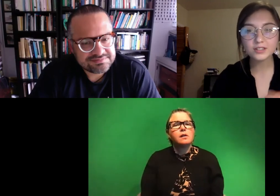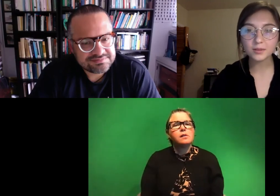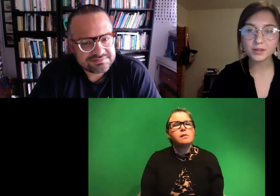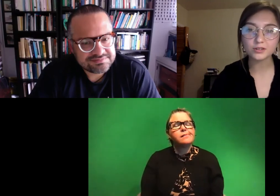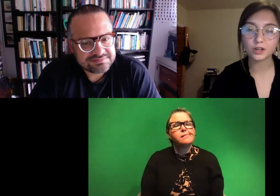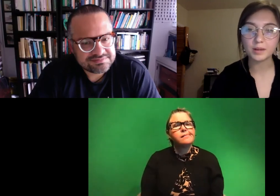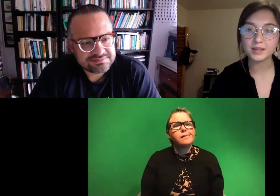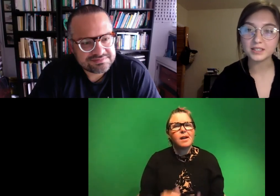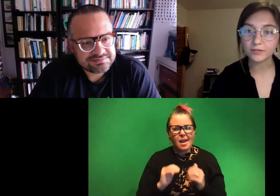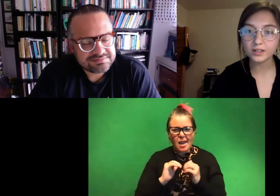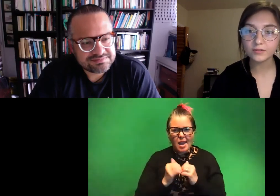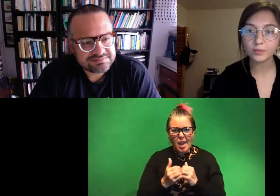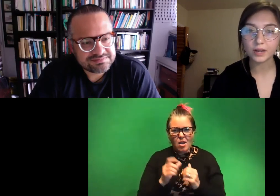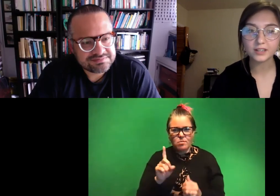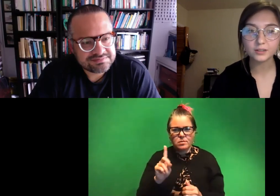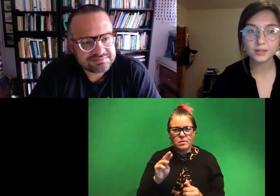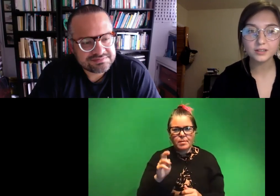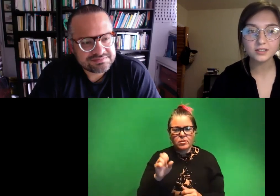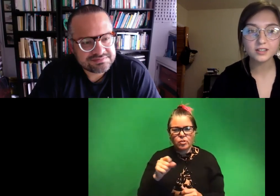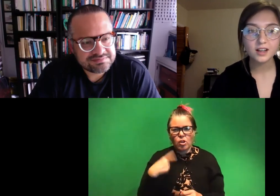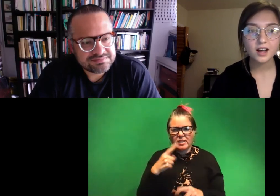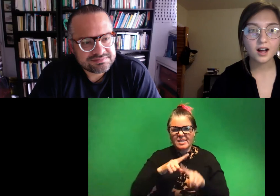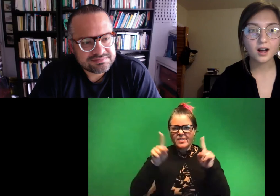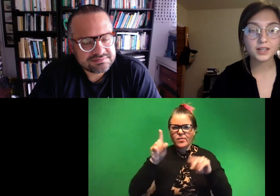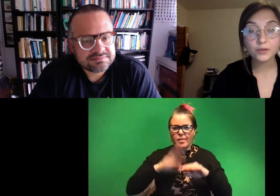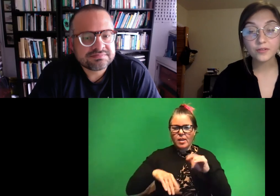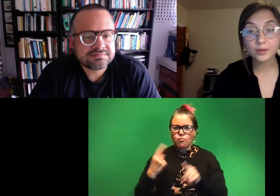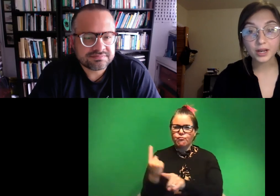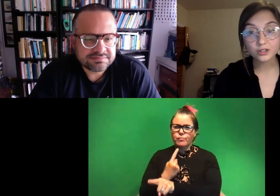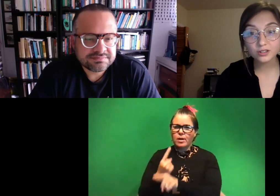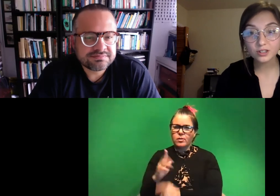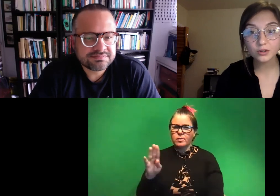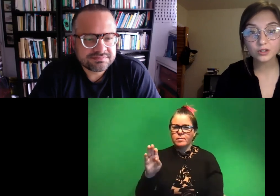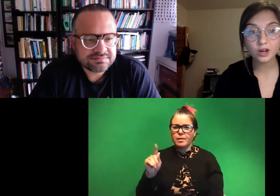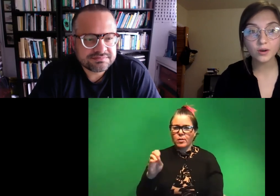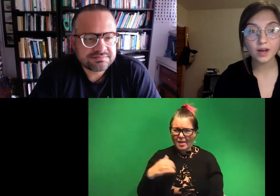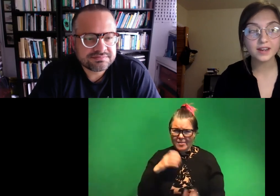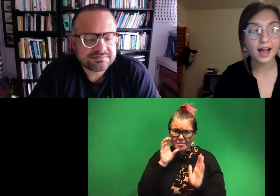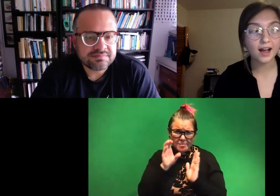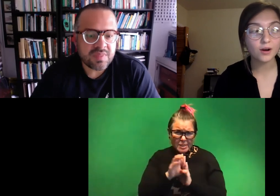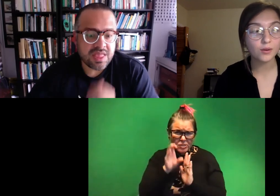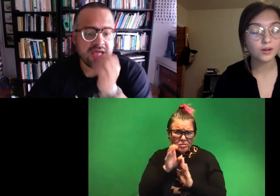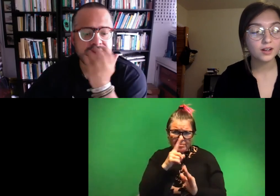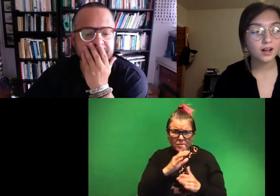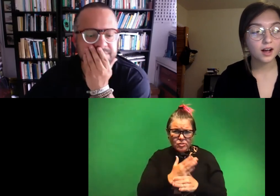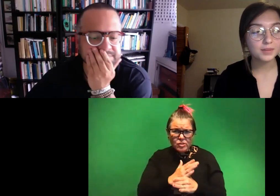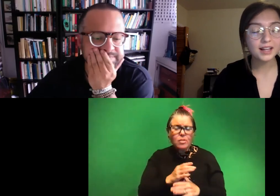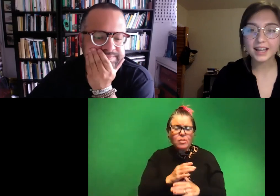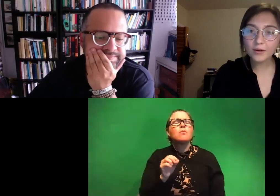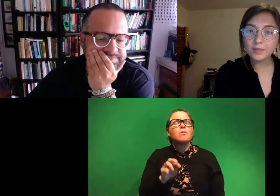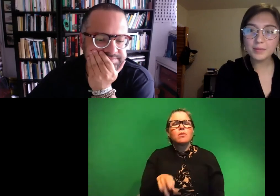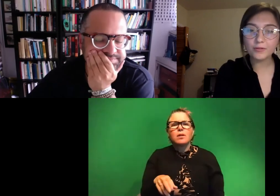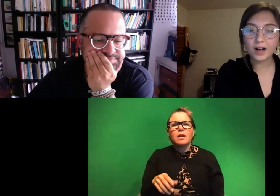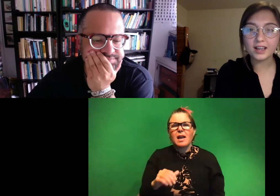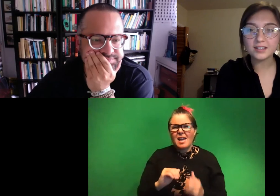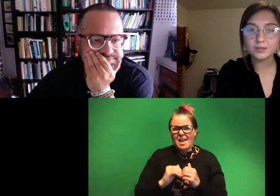how do dung beetles look maybe different from regular beetles? Like if you have any pictures that you could show, and then